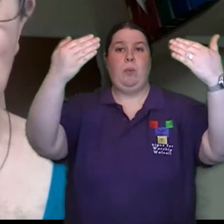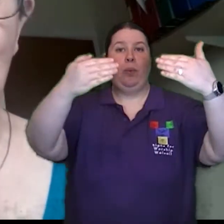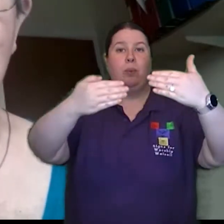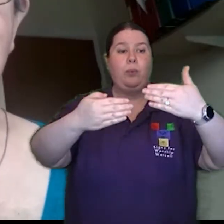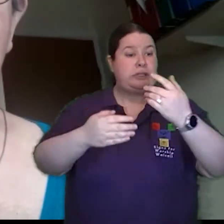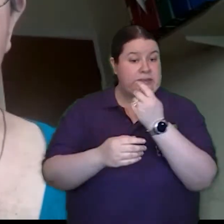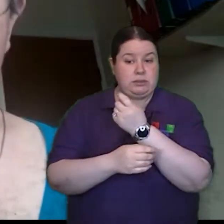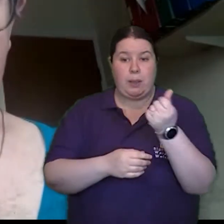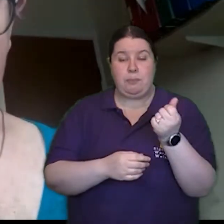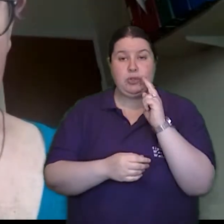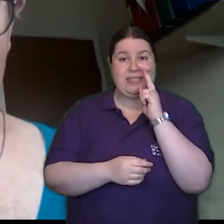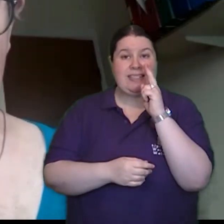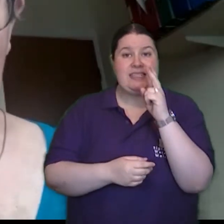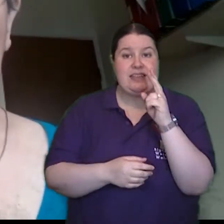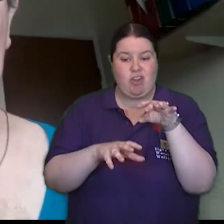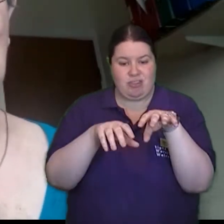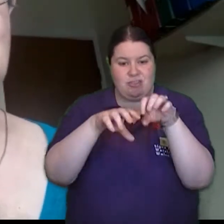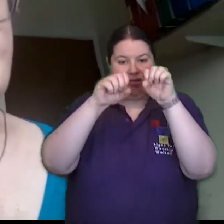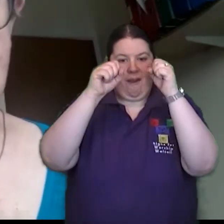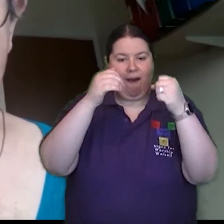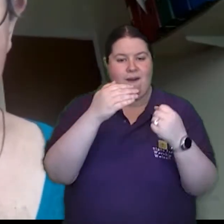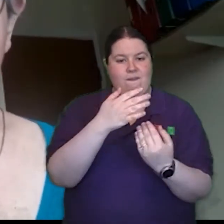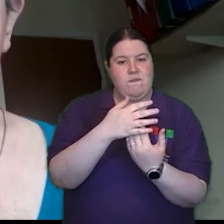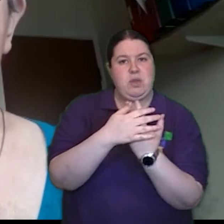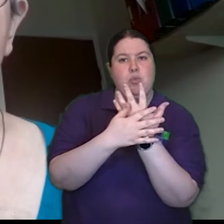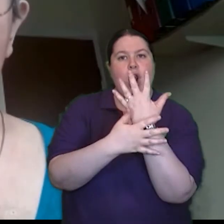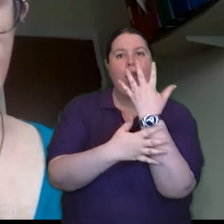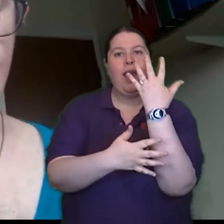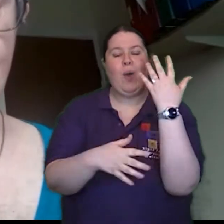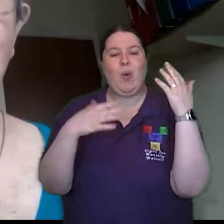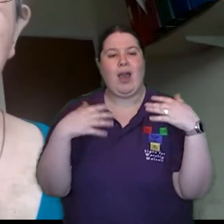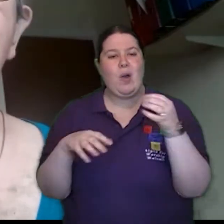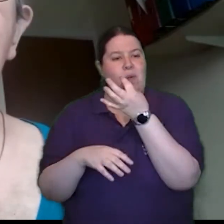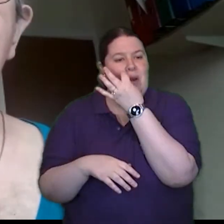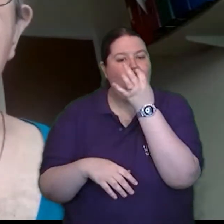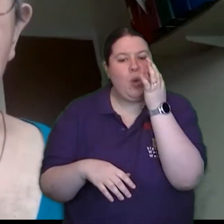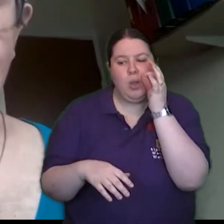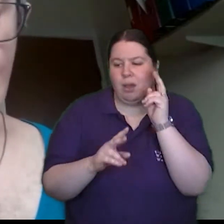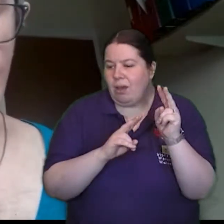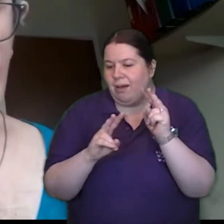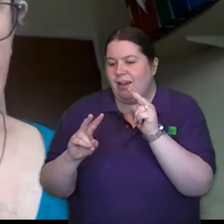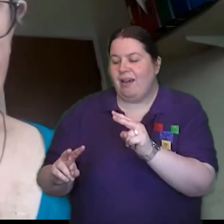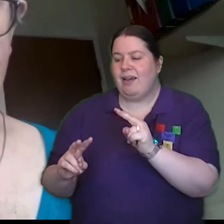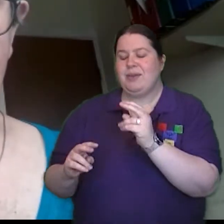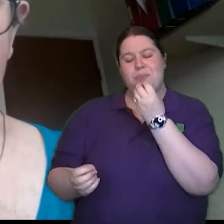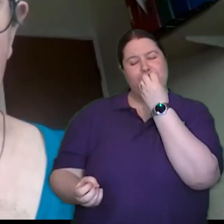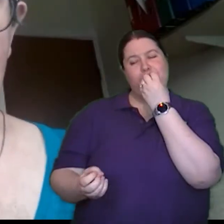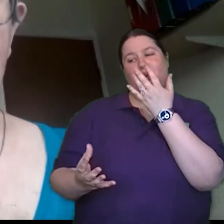flowers are in bloom. All reasons to thank God for the beauty of our